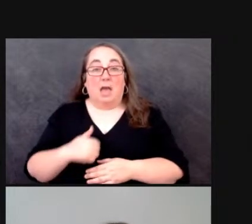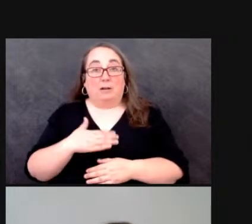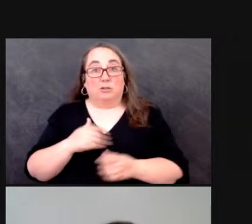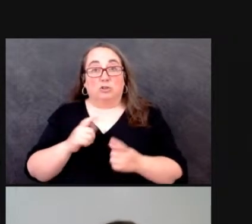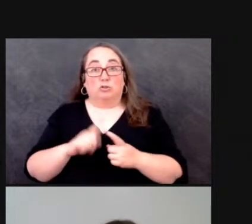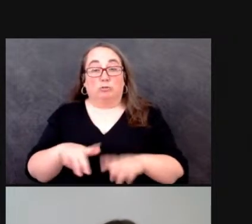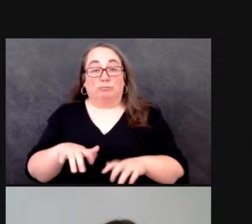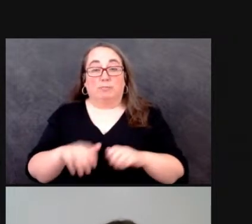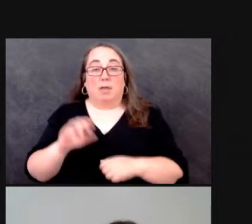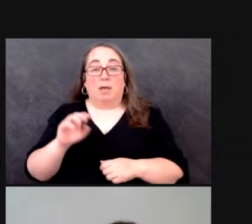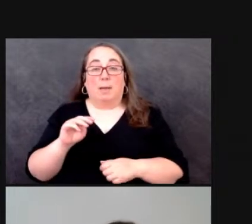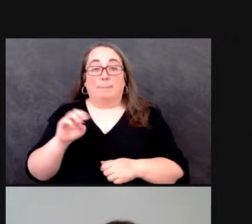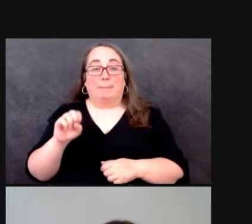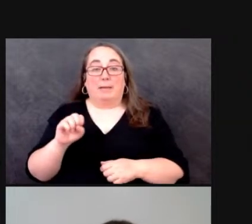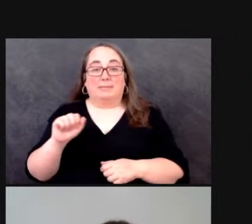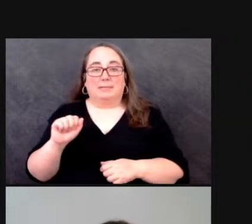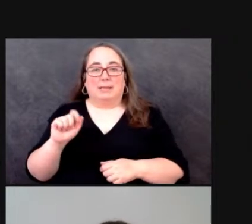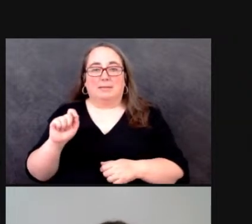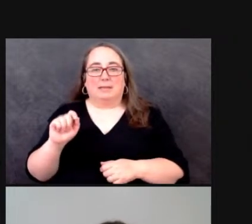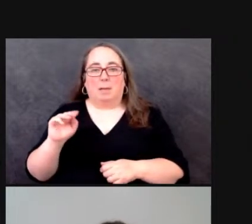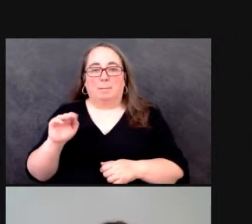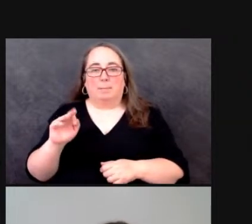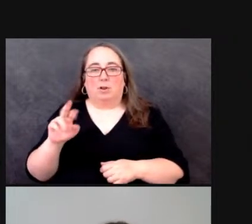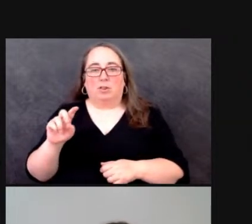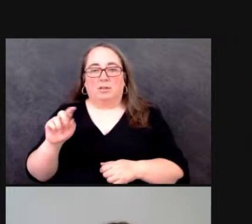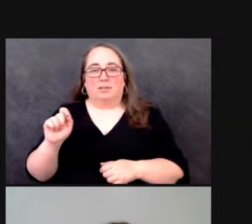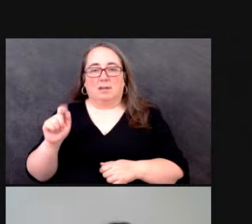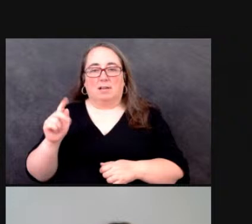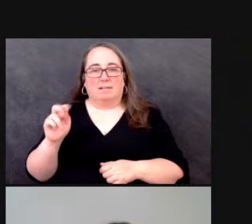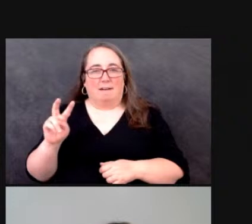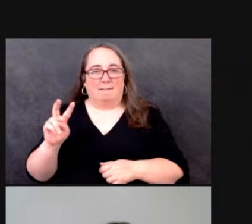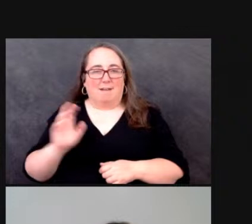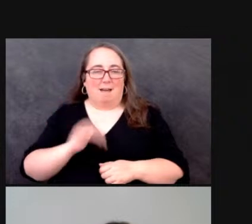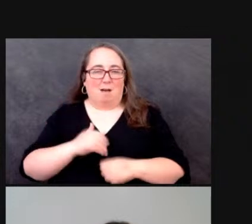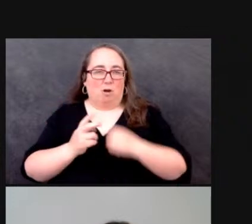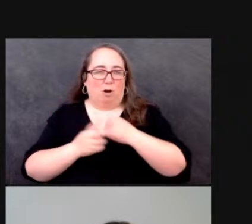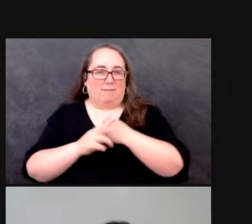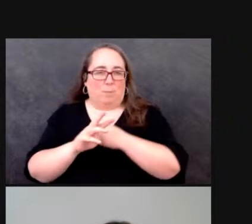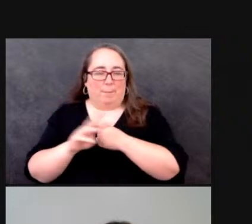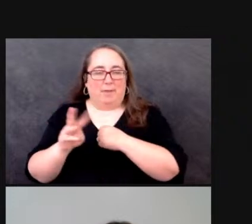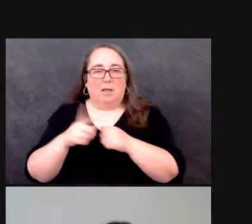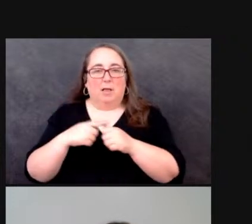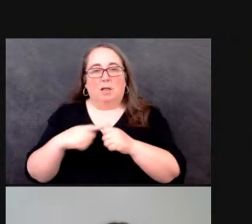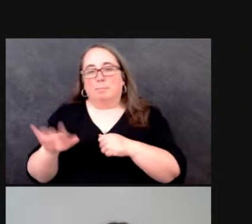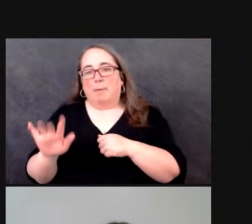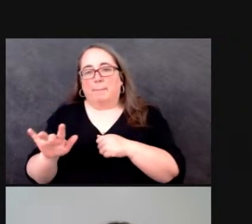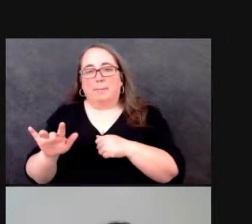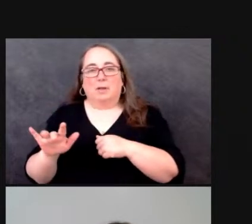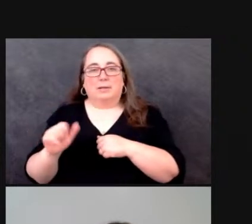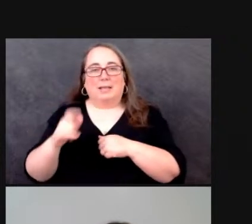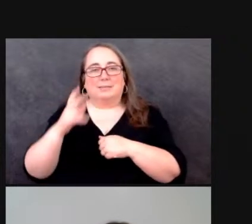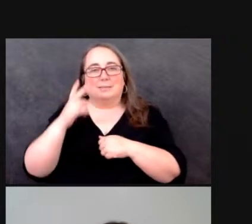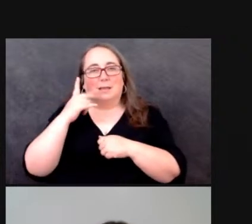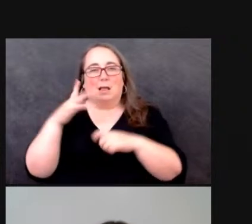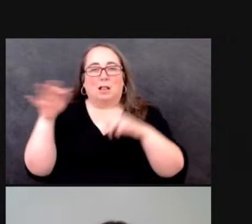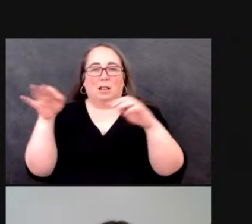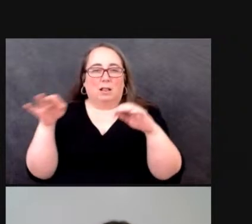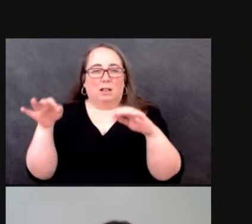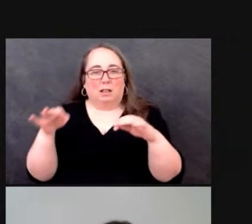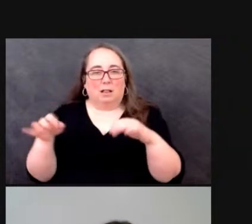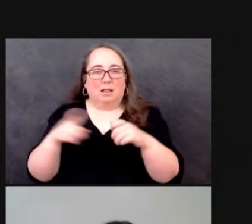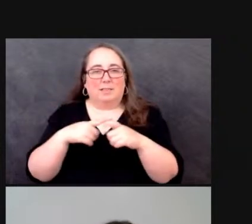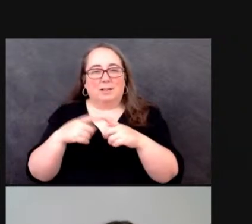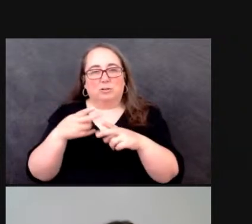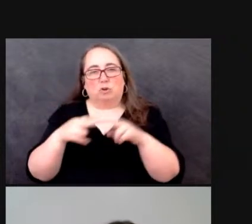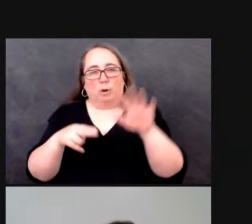Maryland State Archives webpage. We've recently updated the page to allow you to click a detailed image of each of the designs and read a short